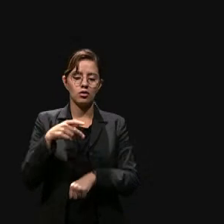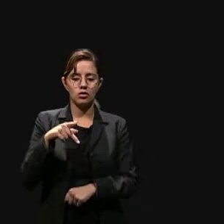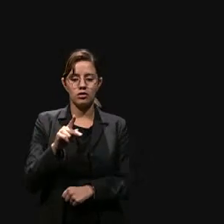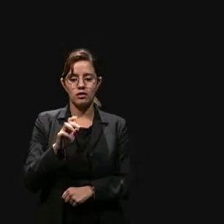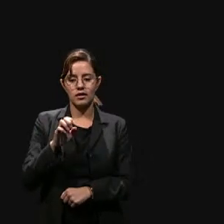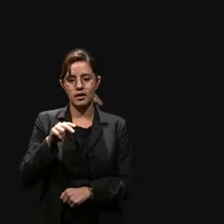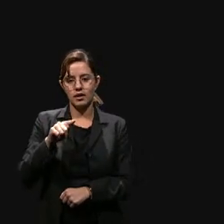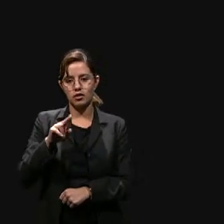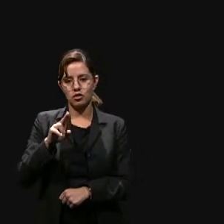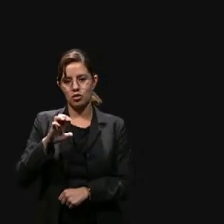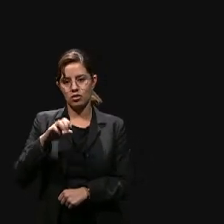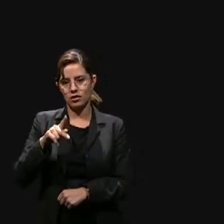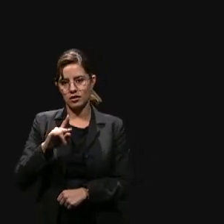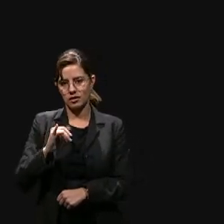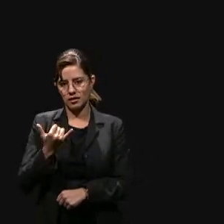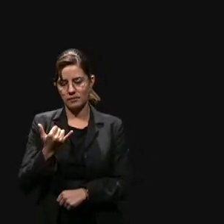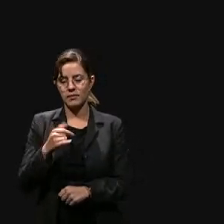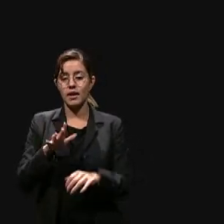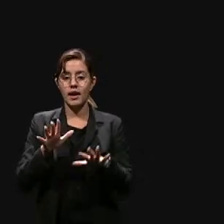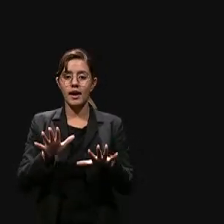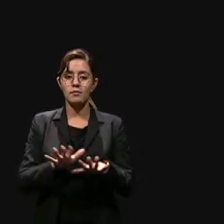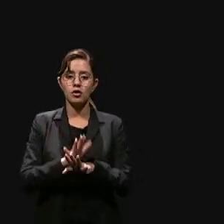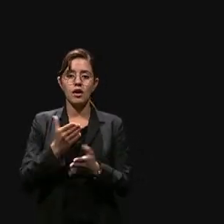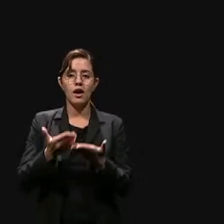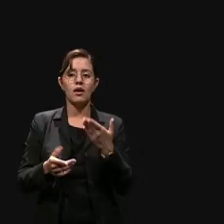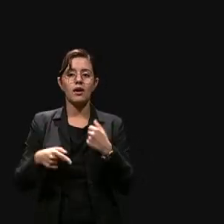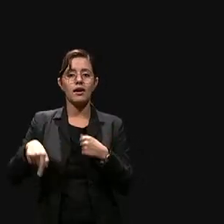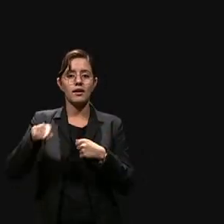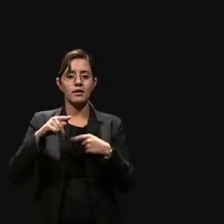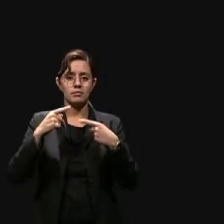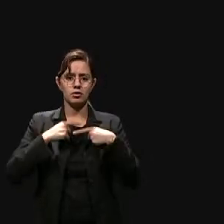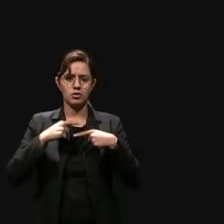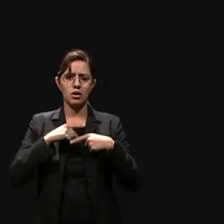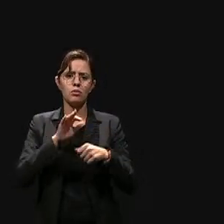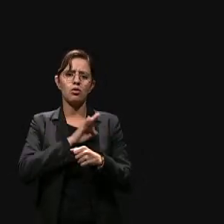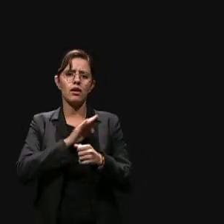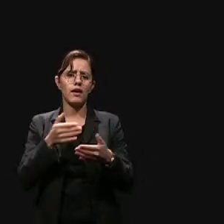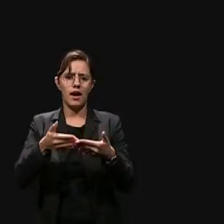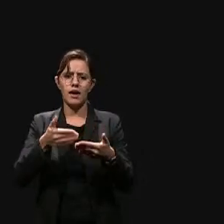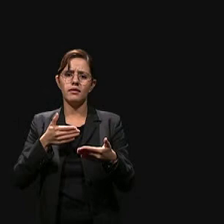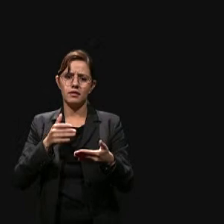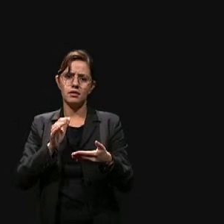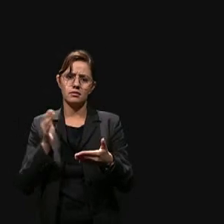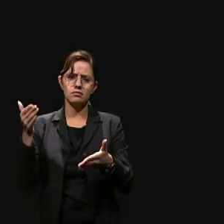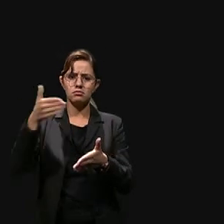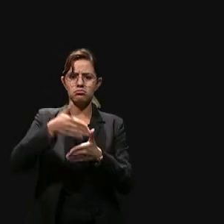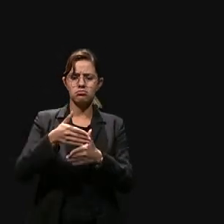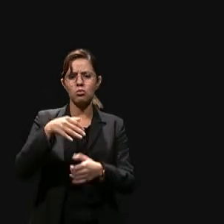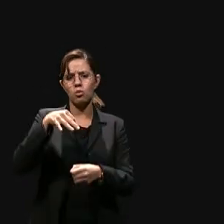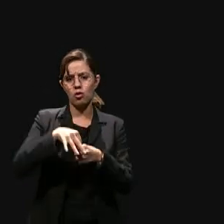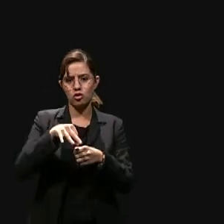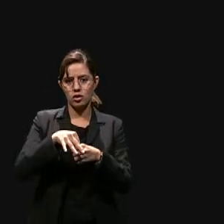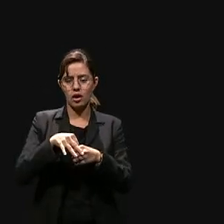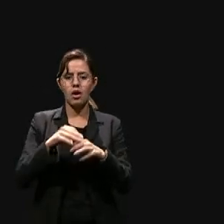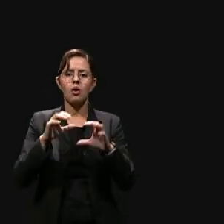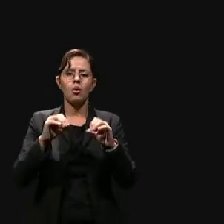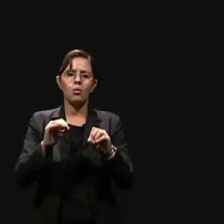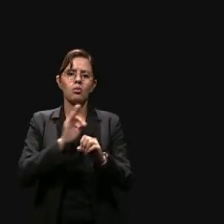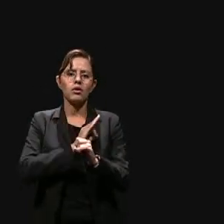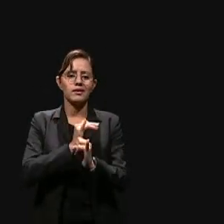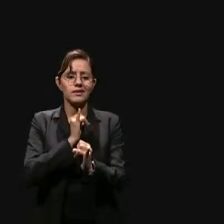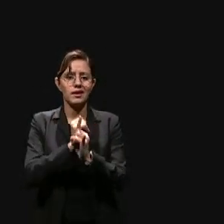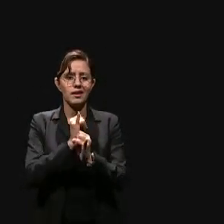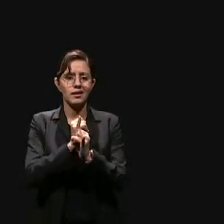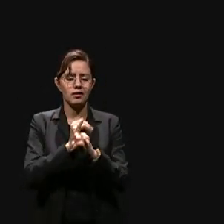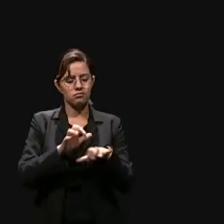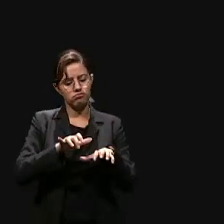mail or to vote early in person because their voters really liked that, and they couldn't do it before 2020. Other